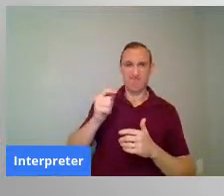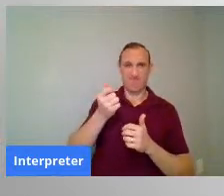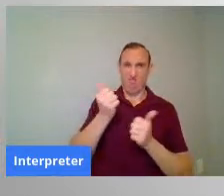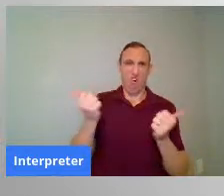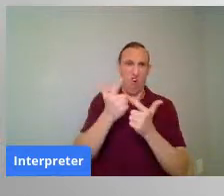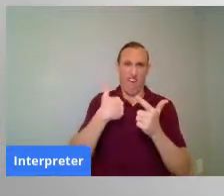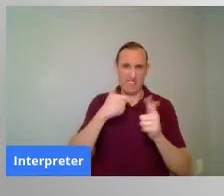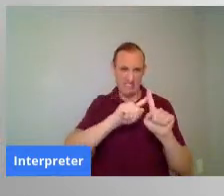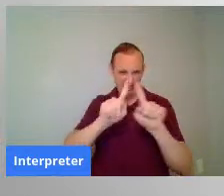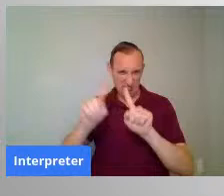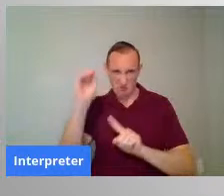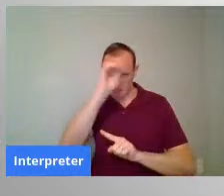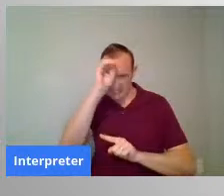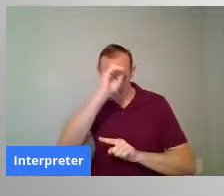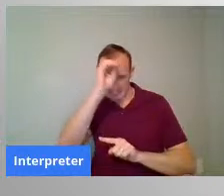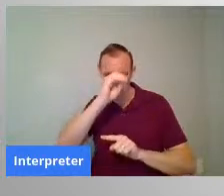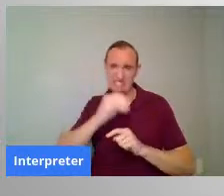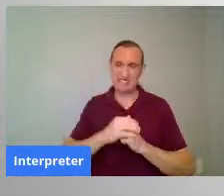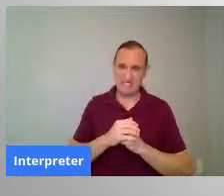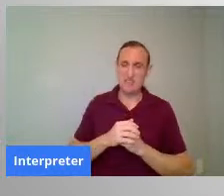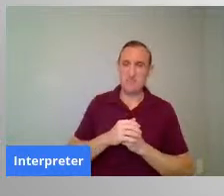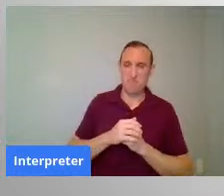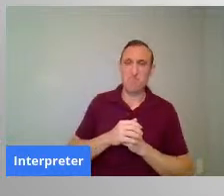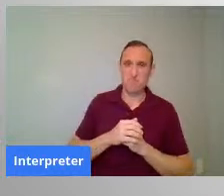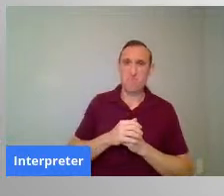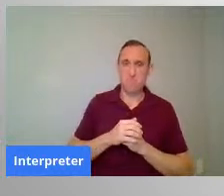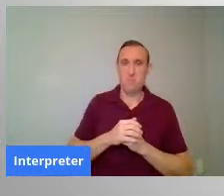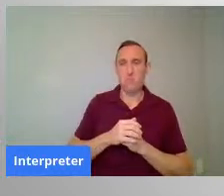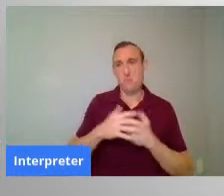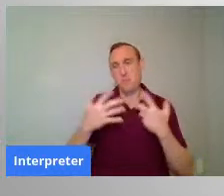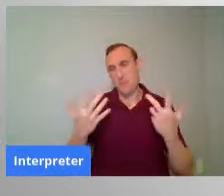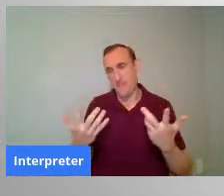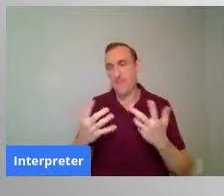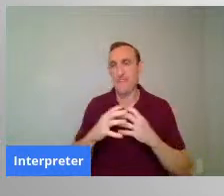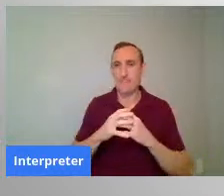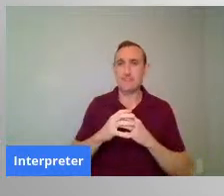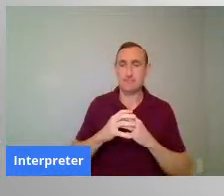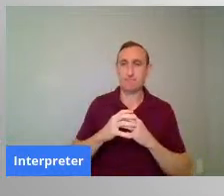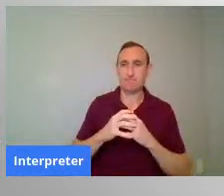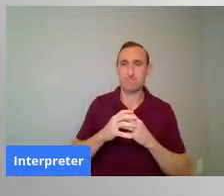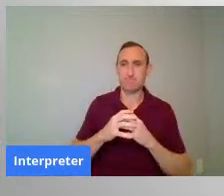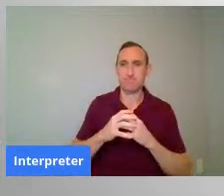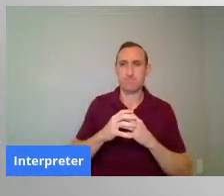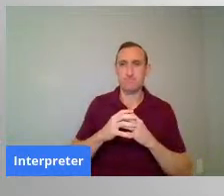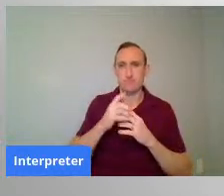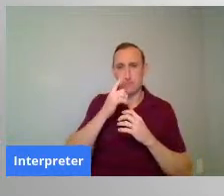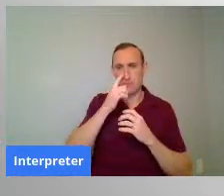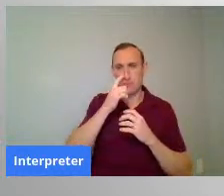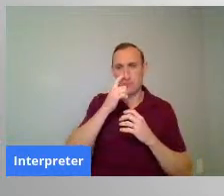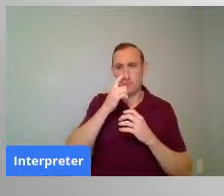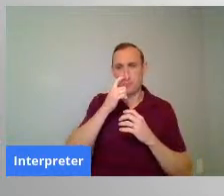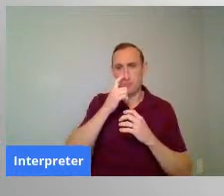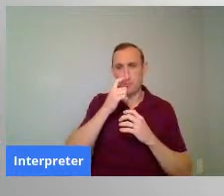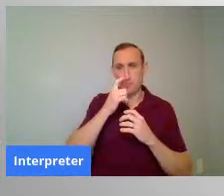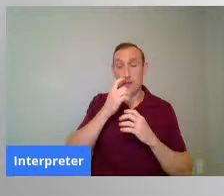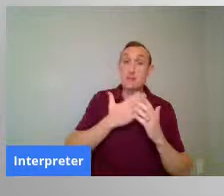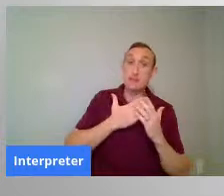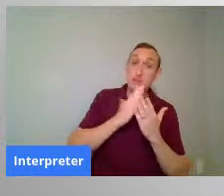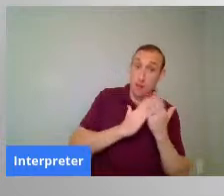teaching, many of us, still working. And I think that is where it sort of pushes up